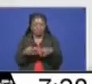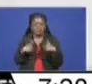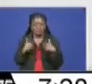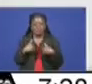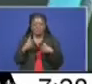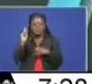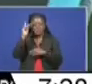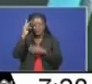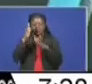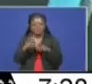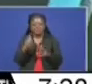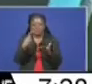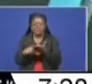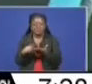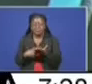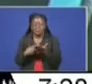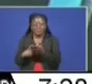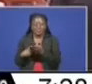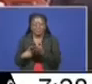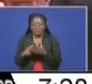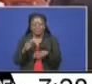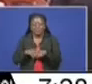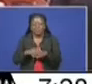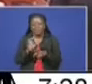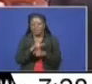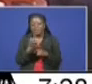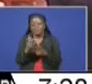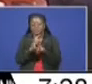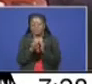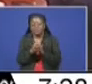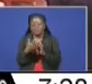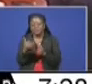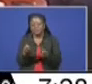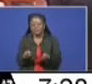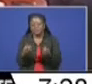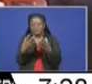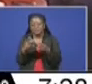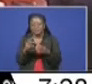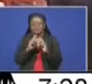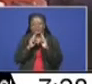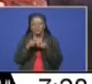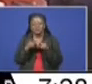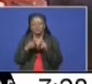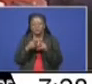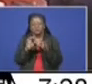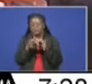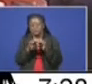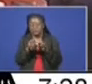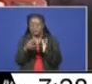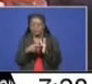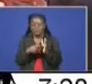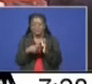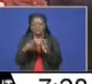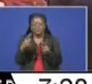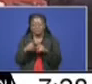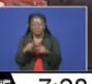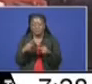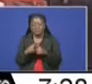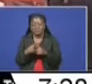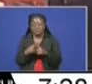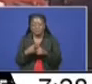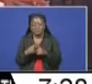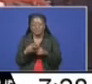climate change, they gave a plethora of solutions that can solve this impending crisis. Member of Parliament for Angliston,